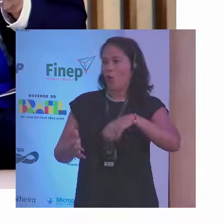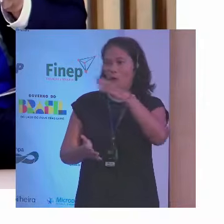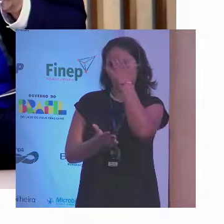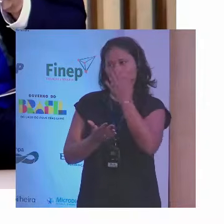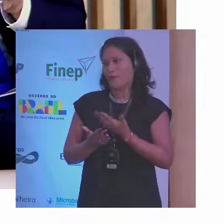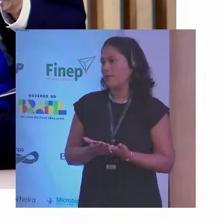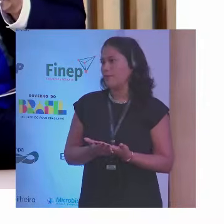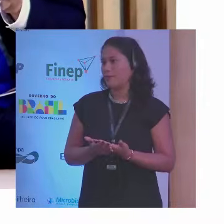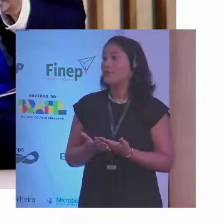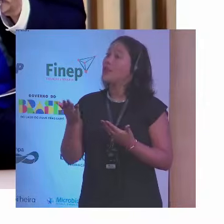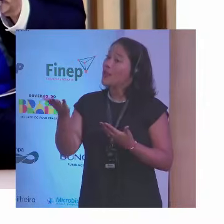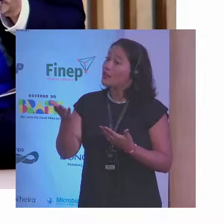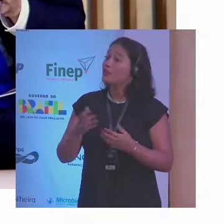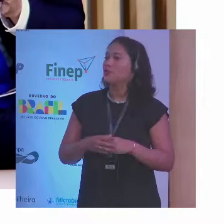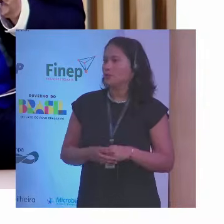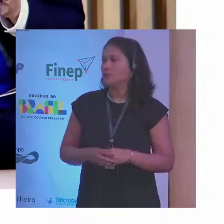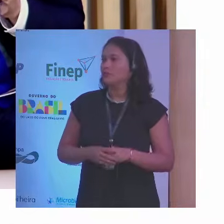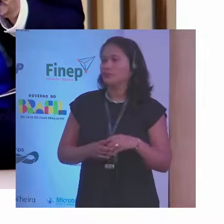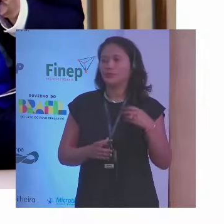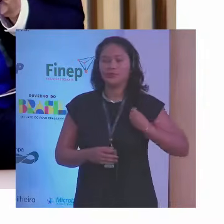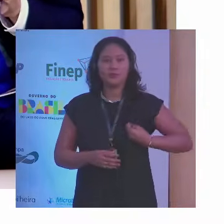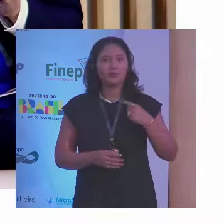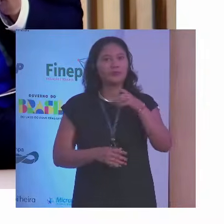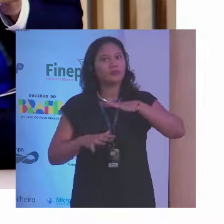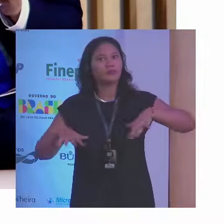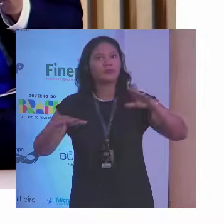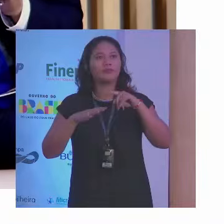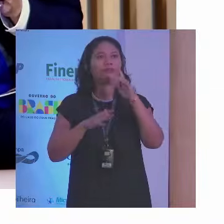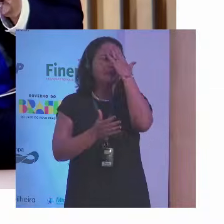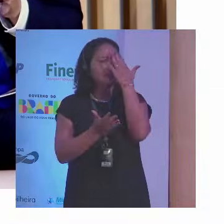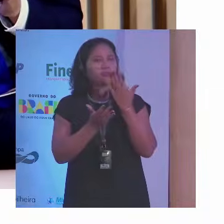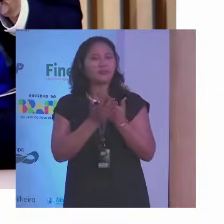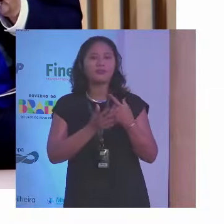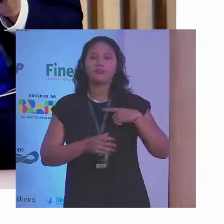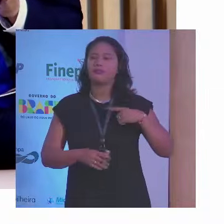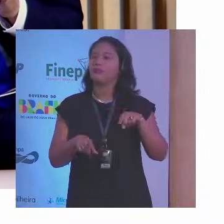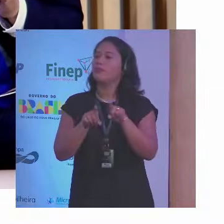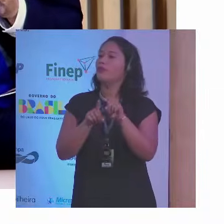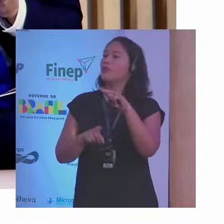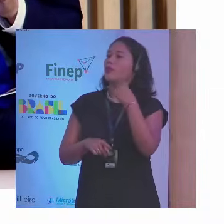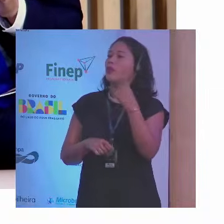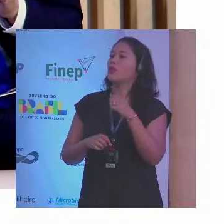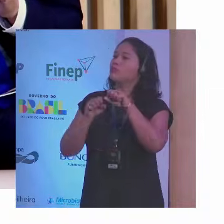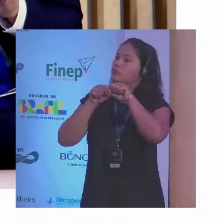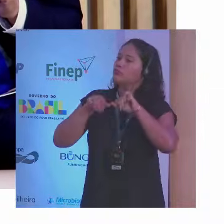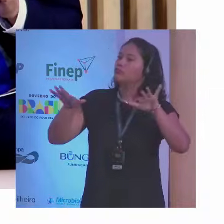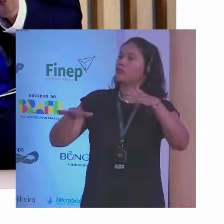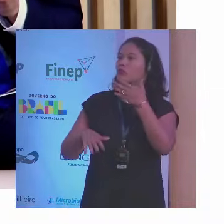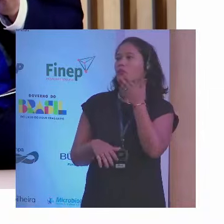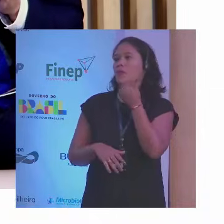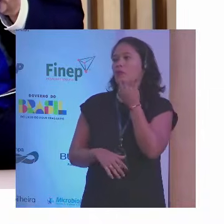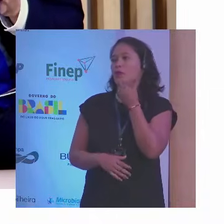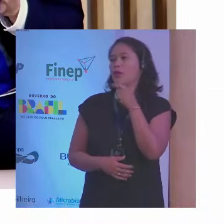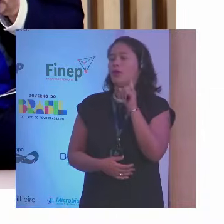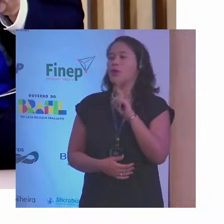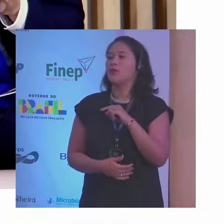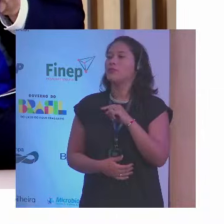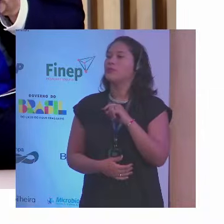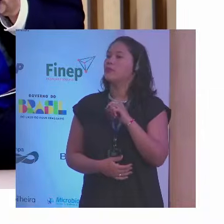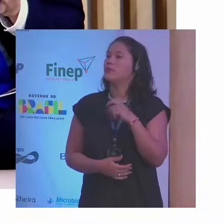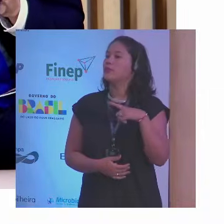Build a space of trust where if we share the same value, if we believe that the science must be here